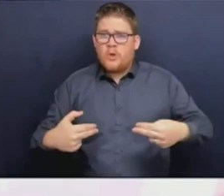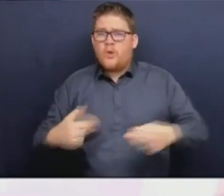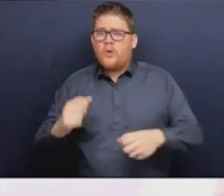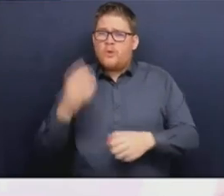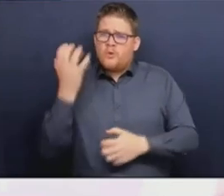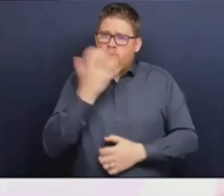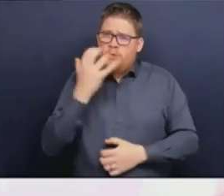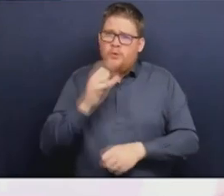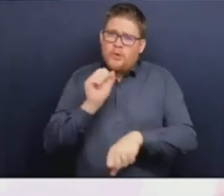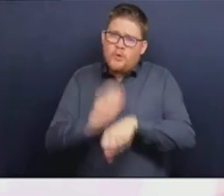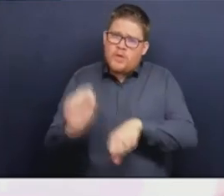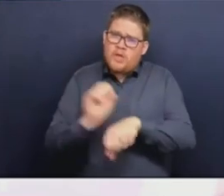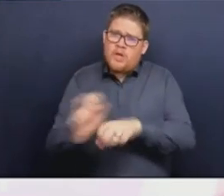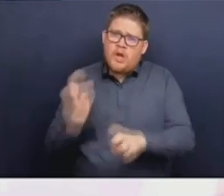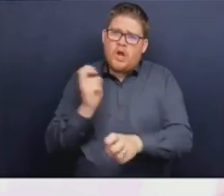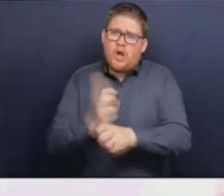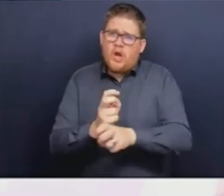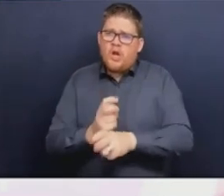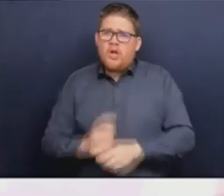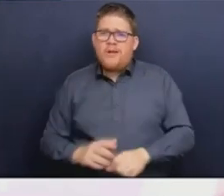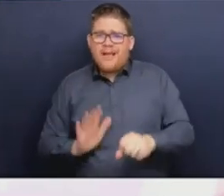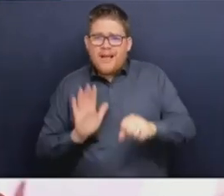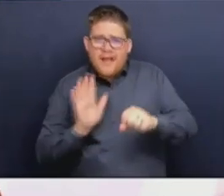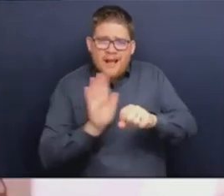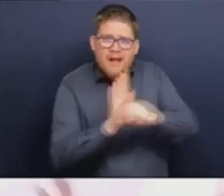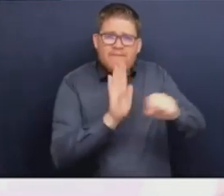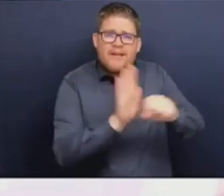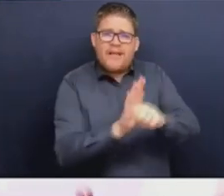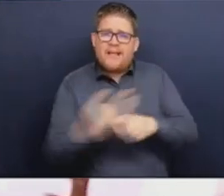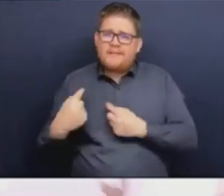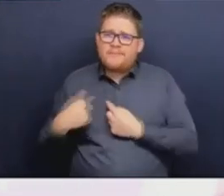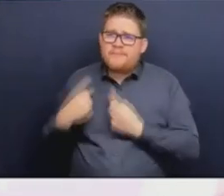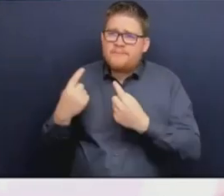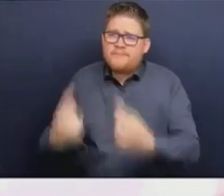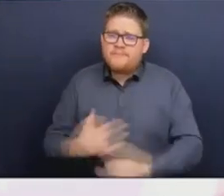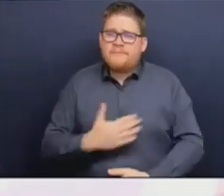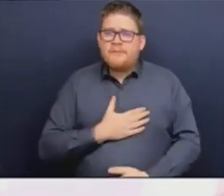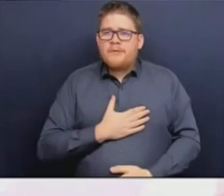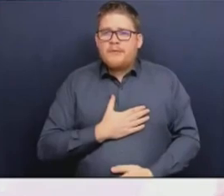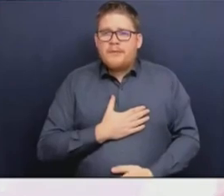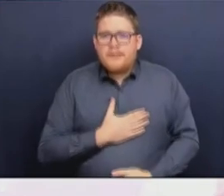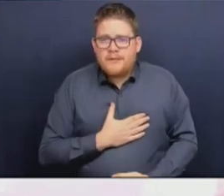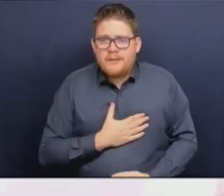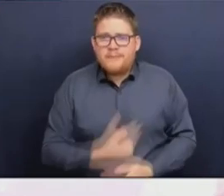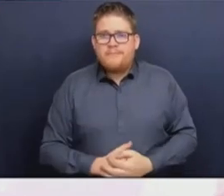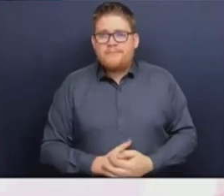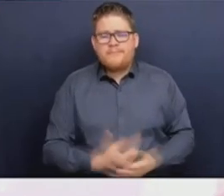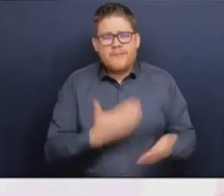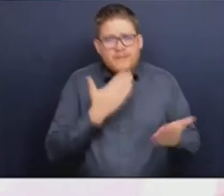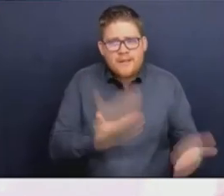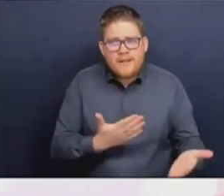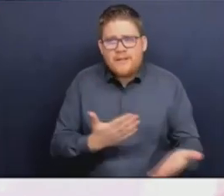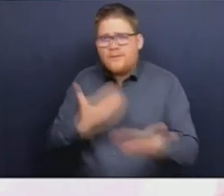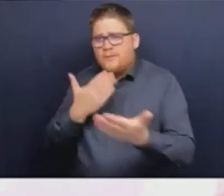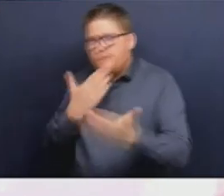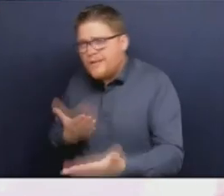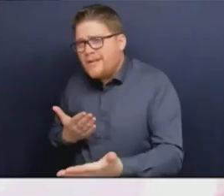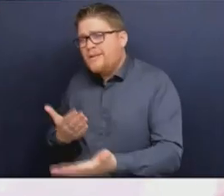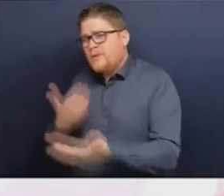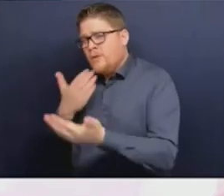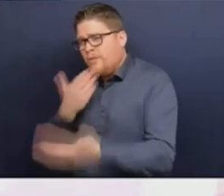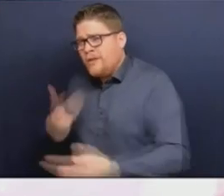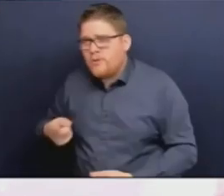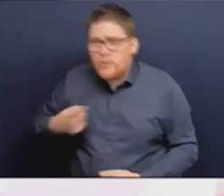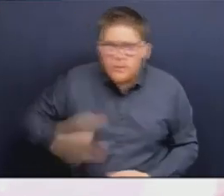of the community. I just want to say thank you to all my colleagues and all the people who have been